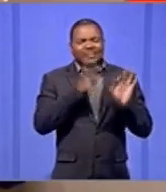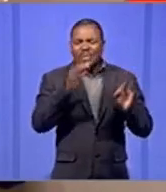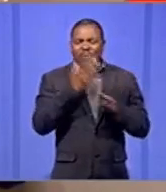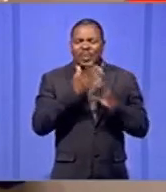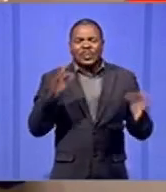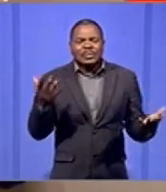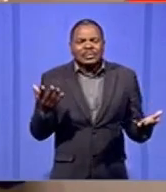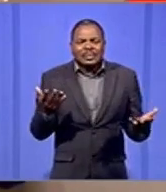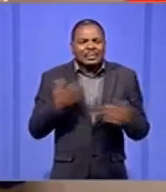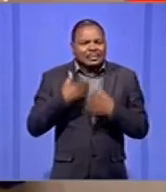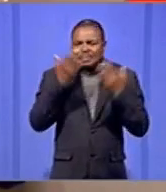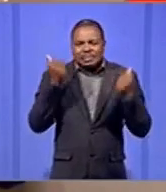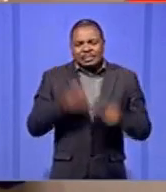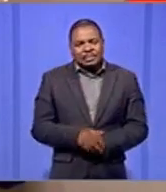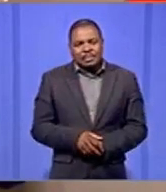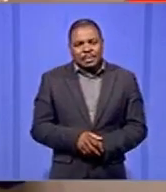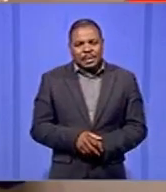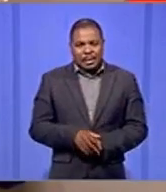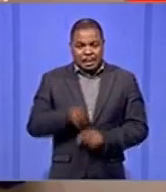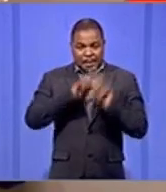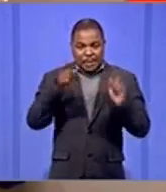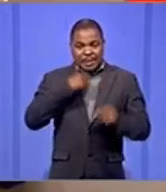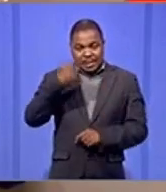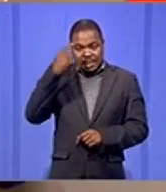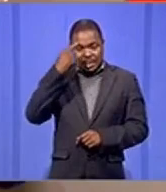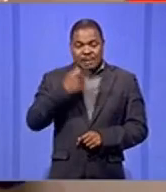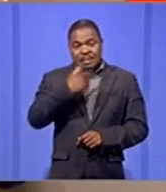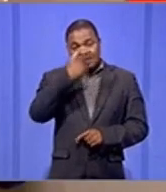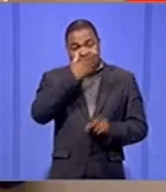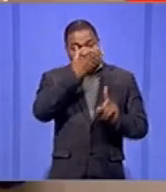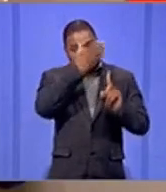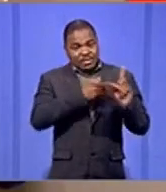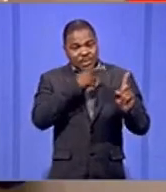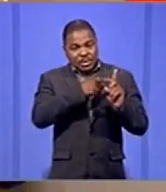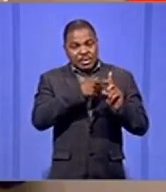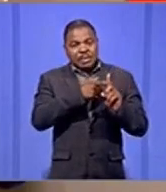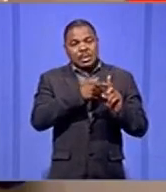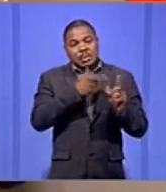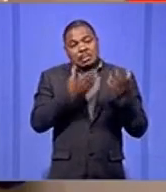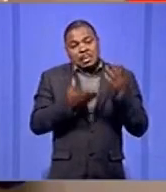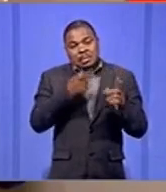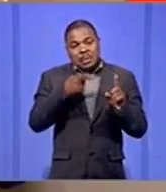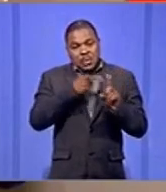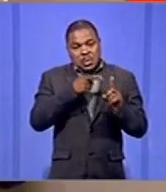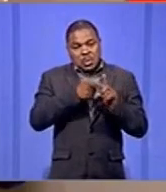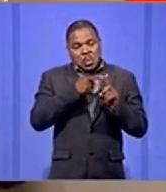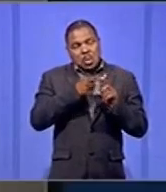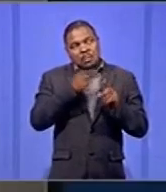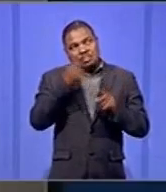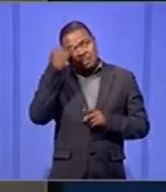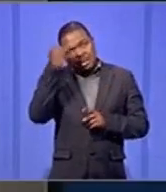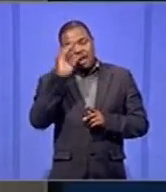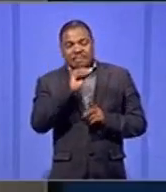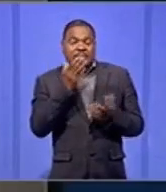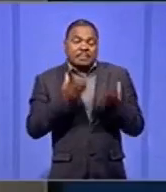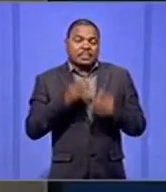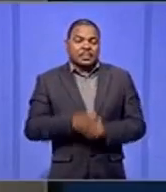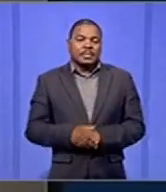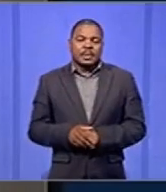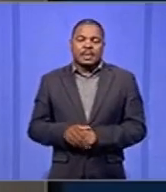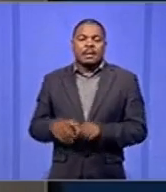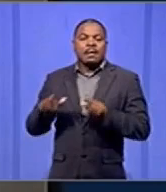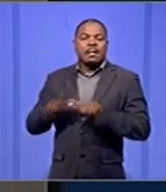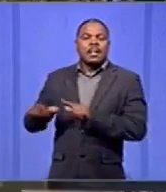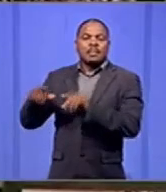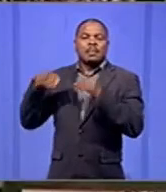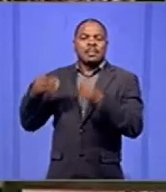go dira mara ke nagana gore morana Ramaphosa o ne le ka mogolo gore ga botse o ilebeletse ka gona. Lekgotla la Dikgwebo